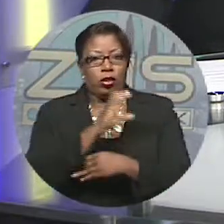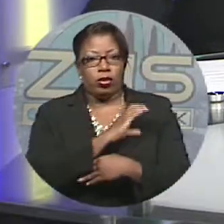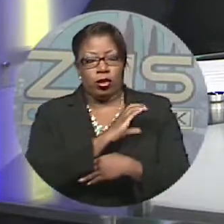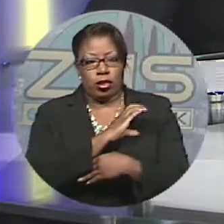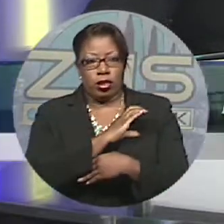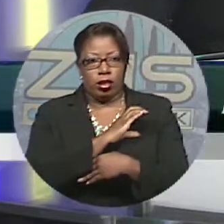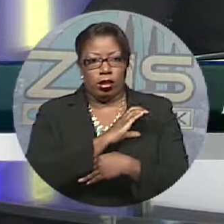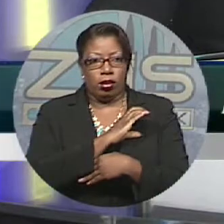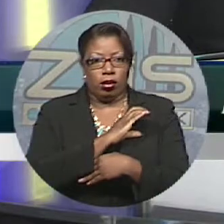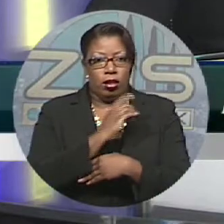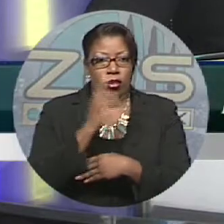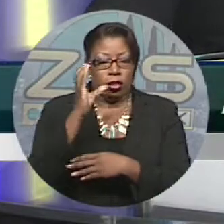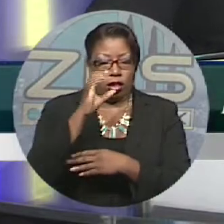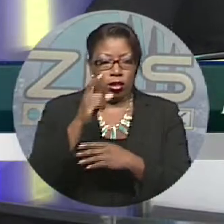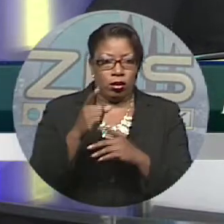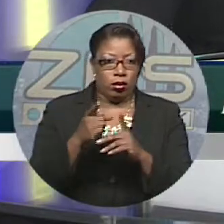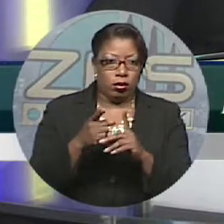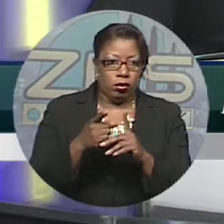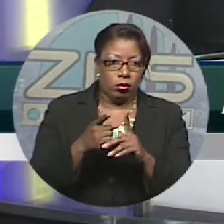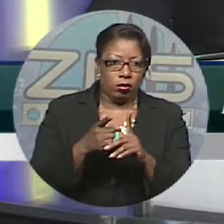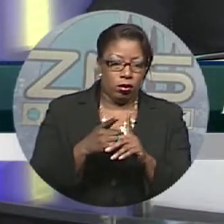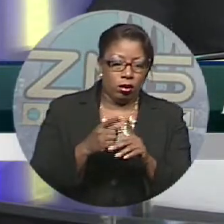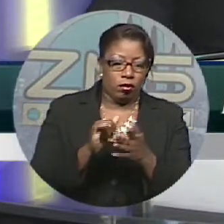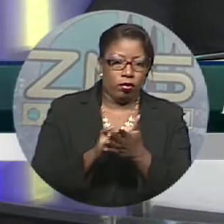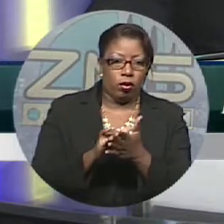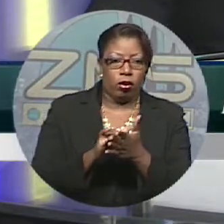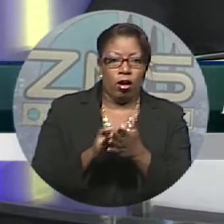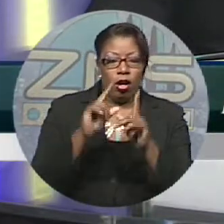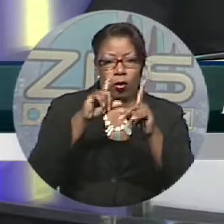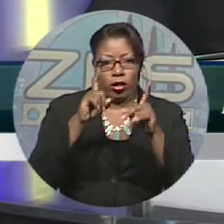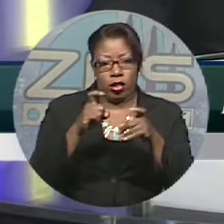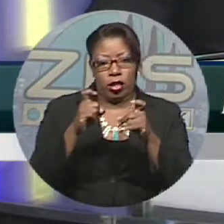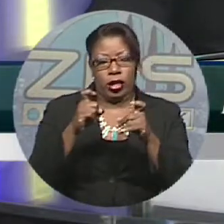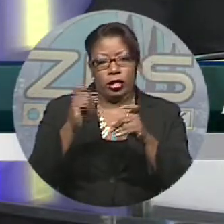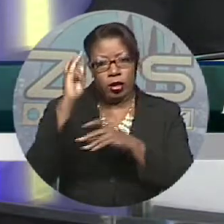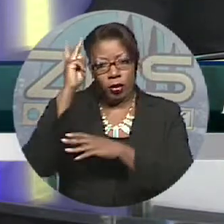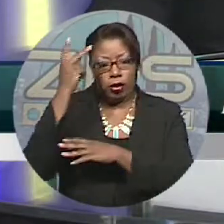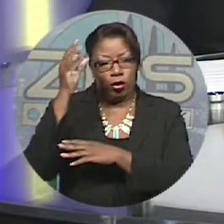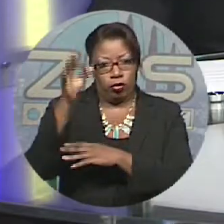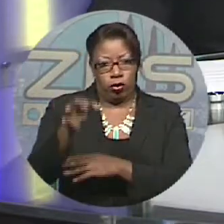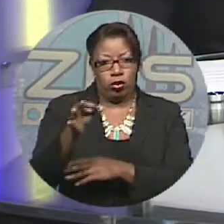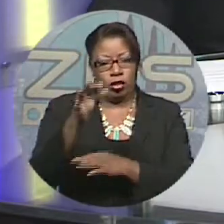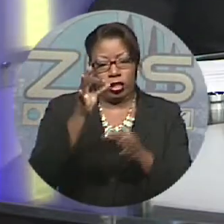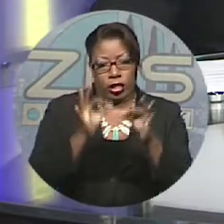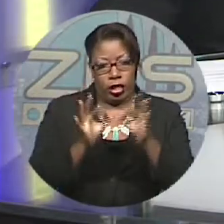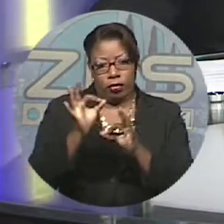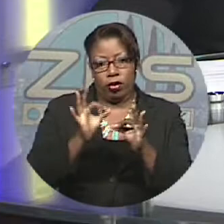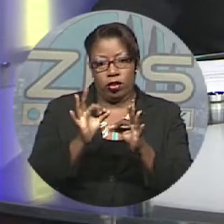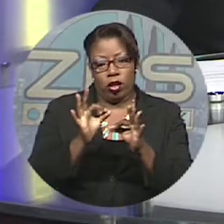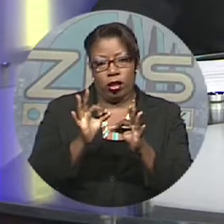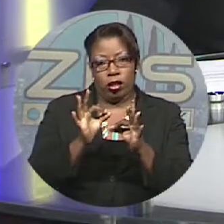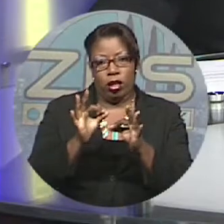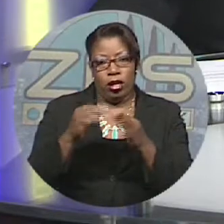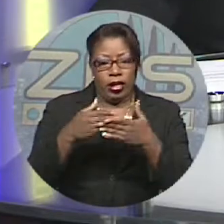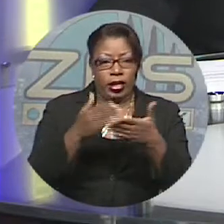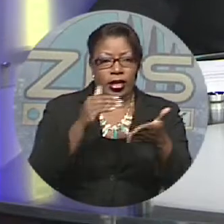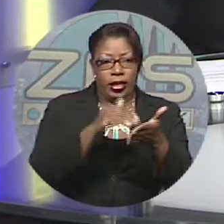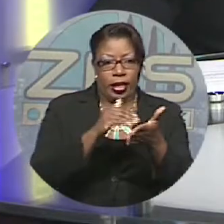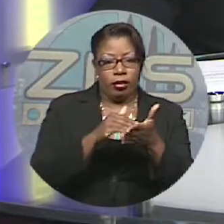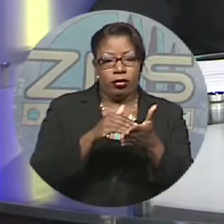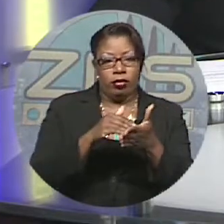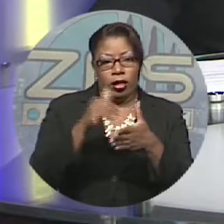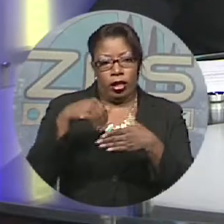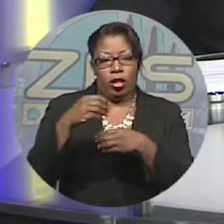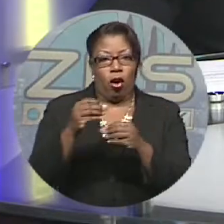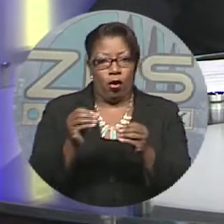thwarted queries seeking to confirm his political future, declining to say whether or not he'll be seeking another term in office. He told